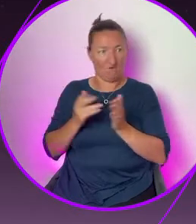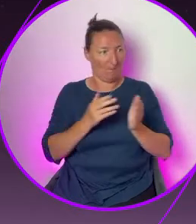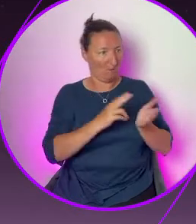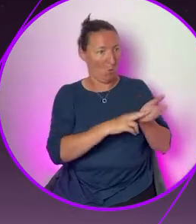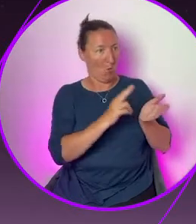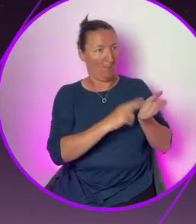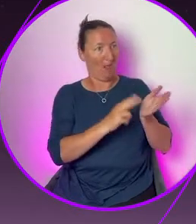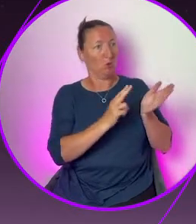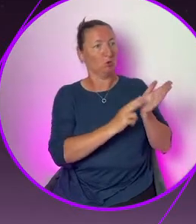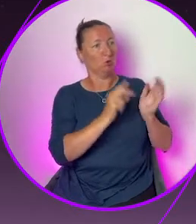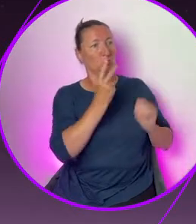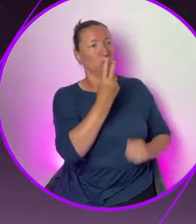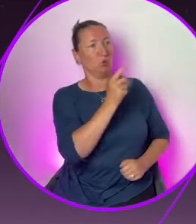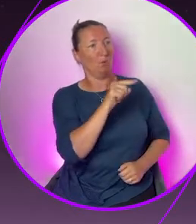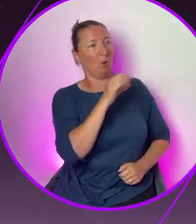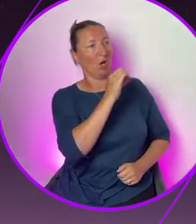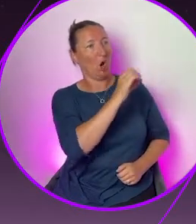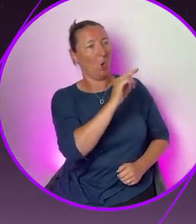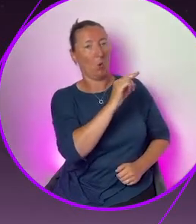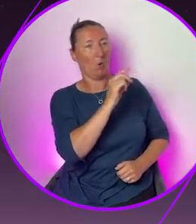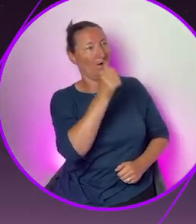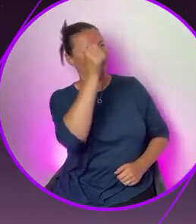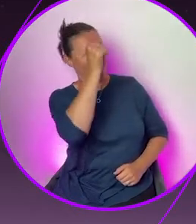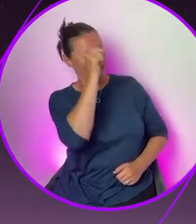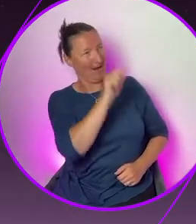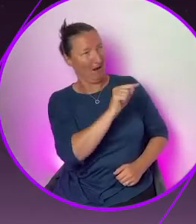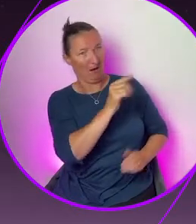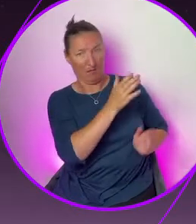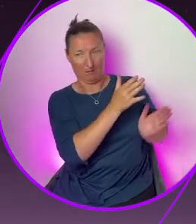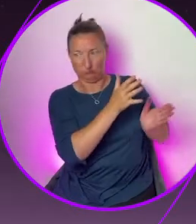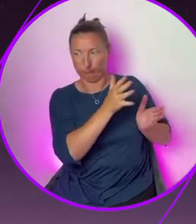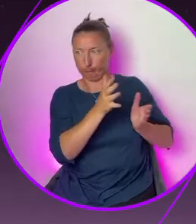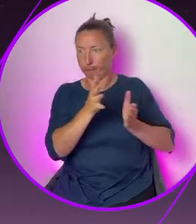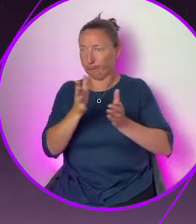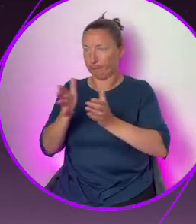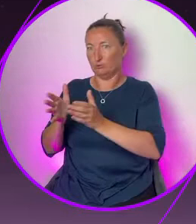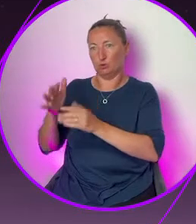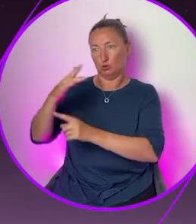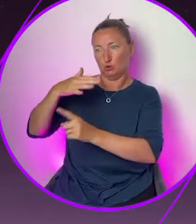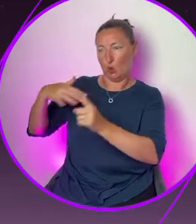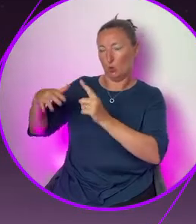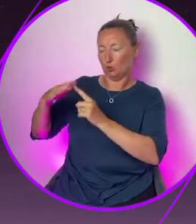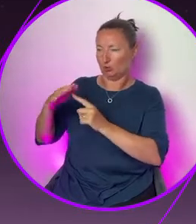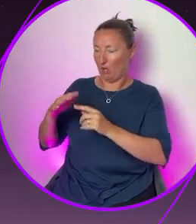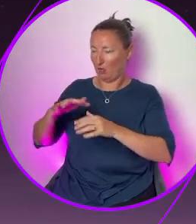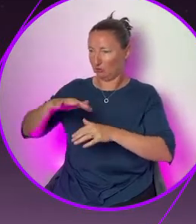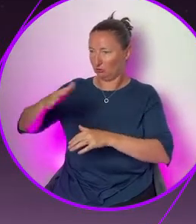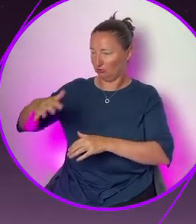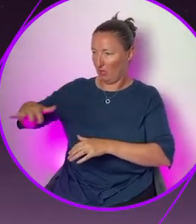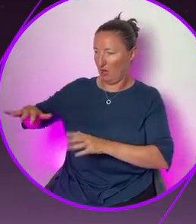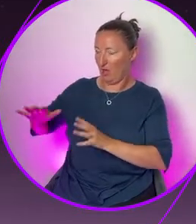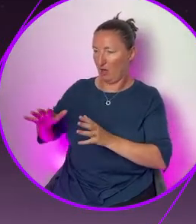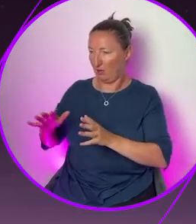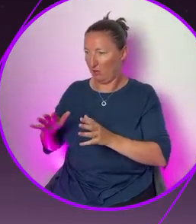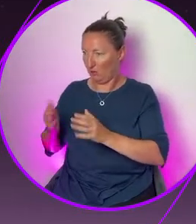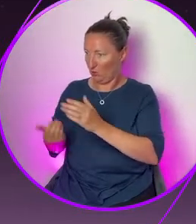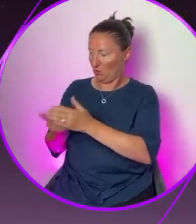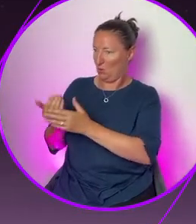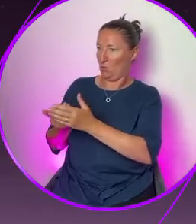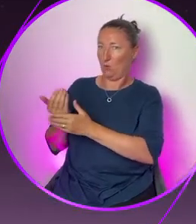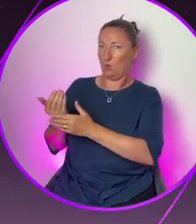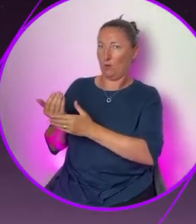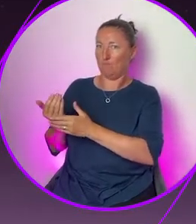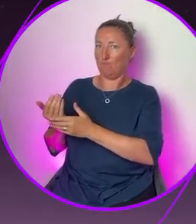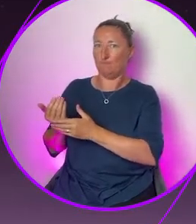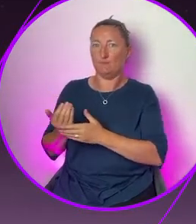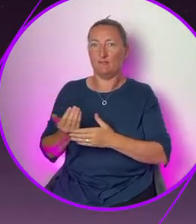social media, social web terrain. And not only is it no longer possible to speak